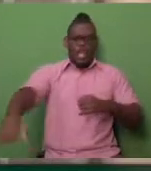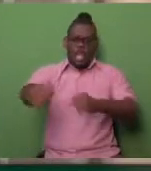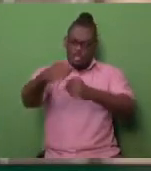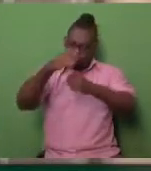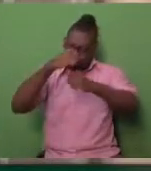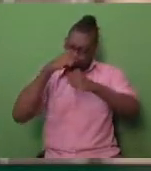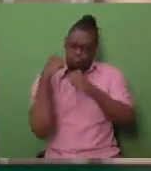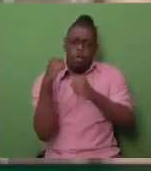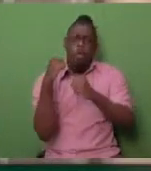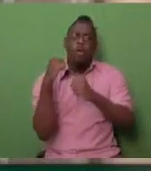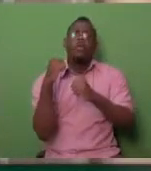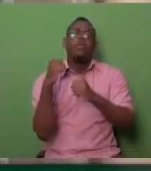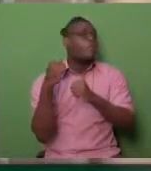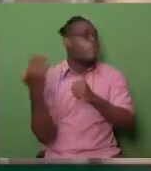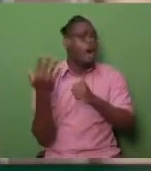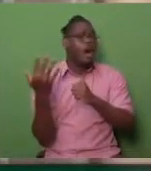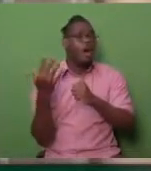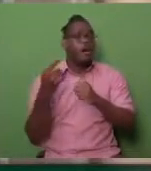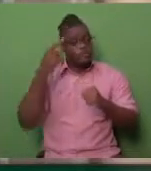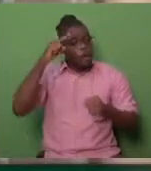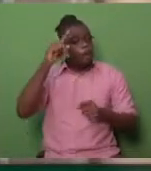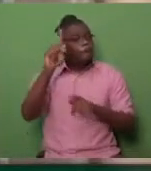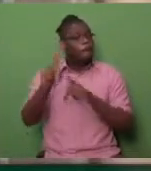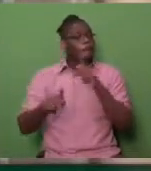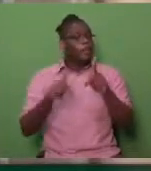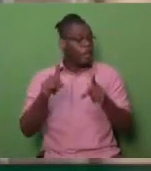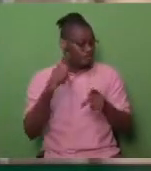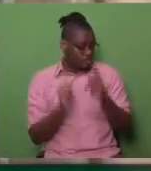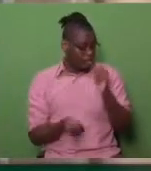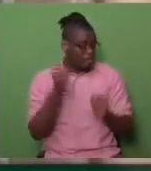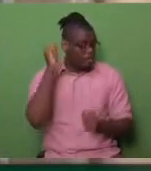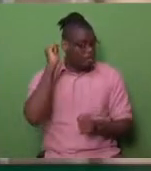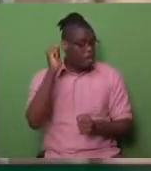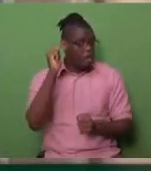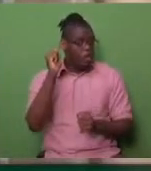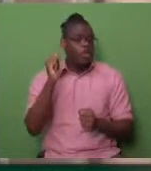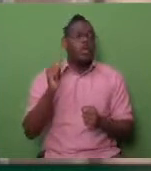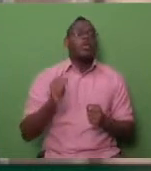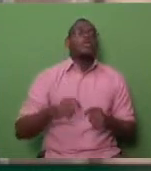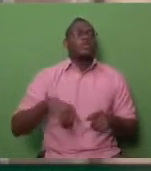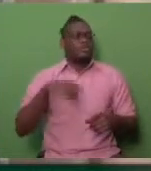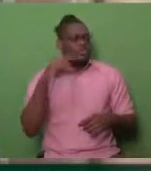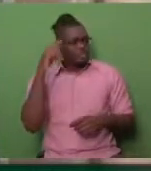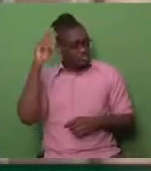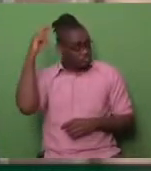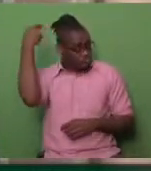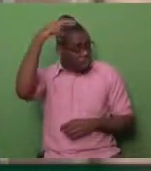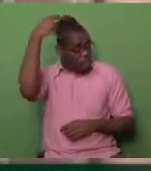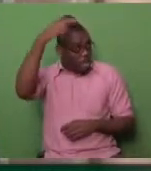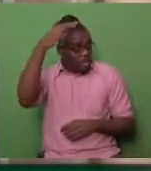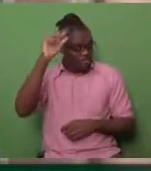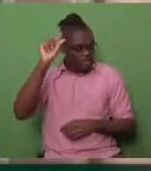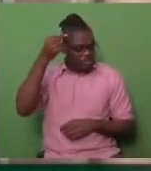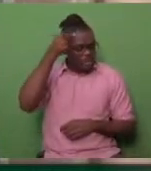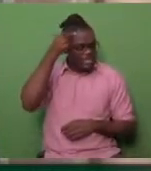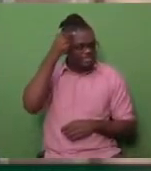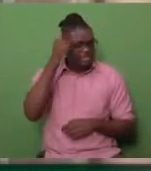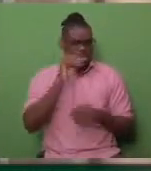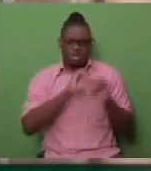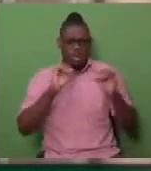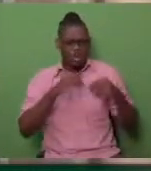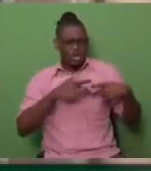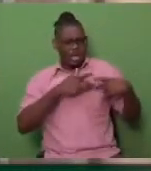on them by this brutal and heartless, Rowley-led government, coming to us masking this as the